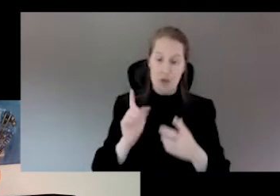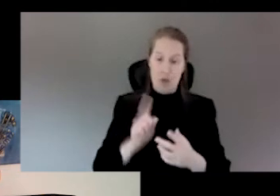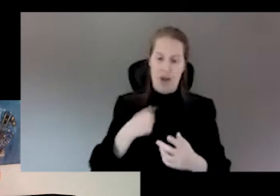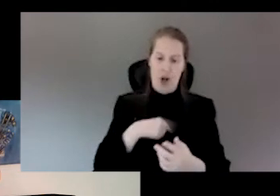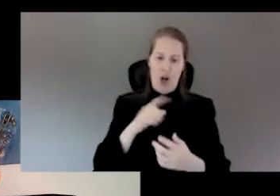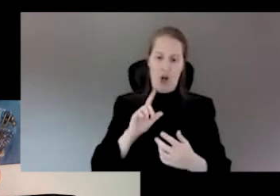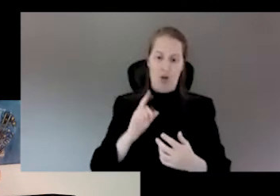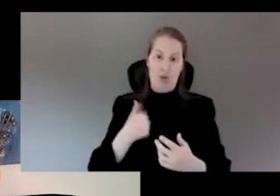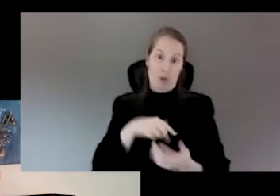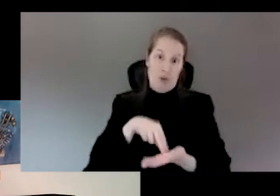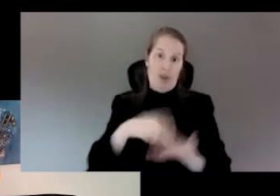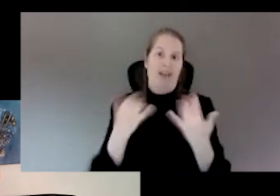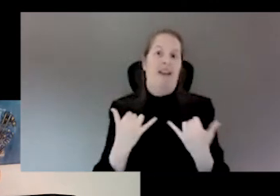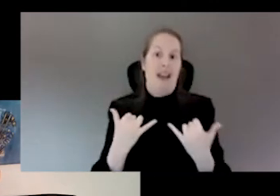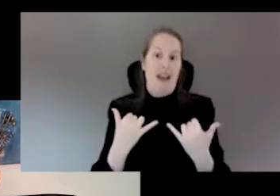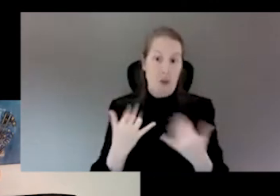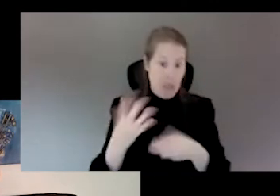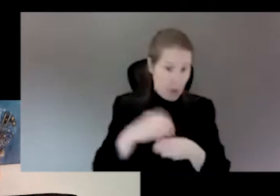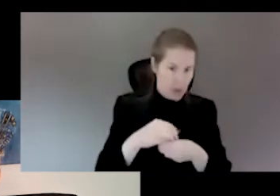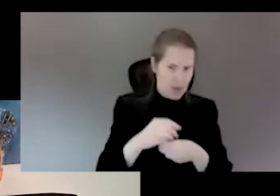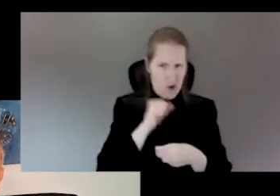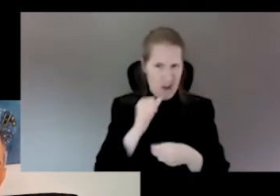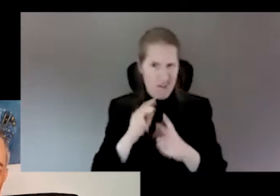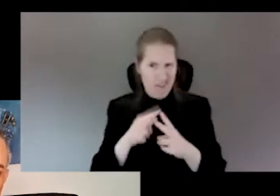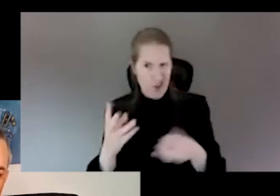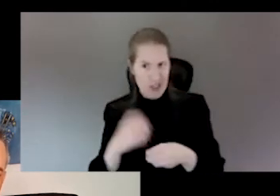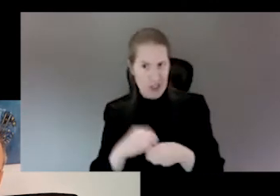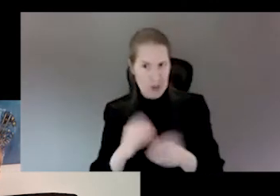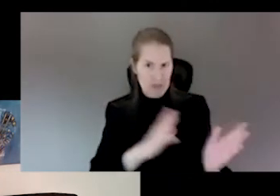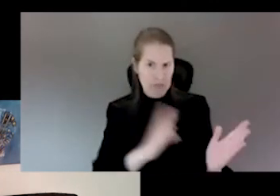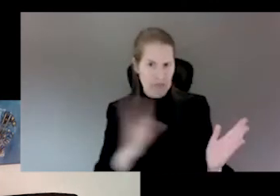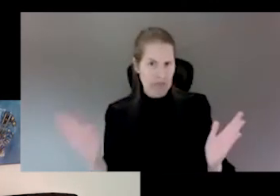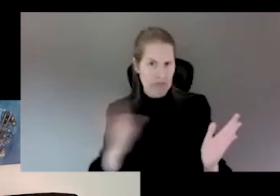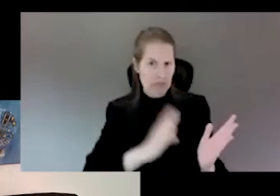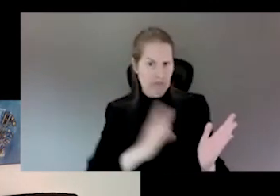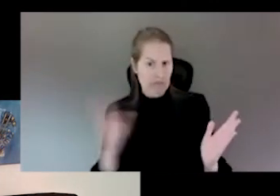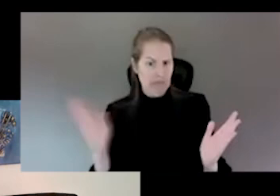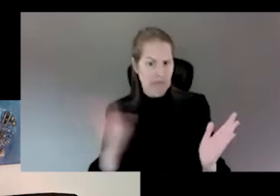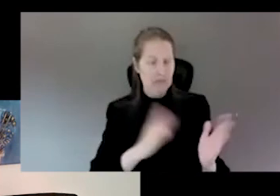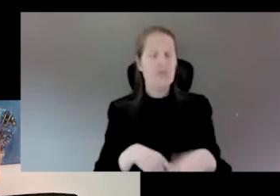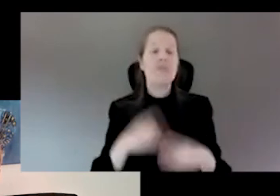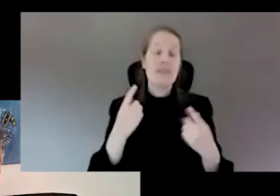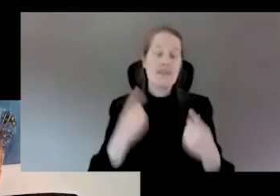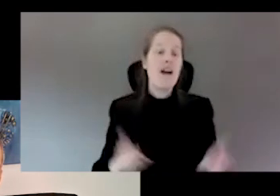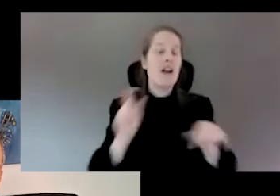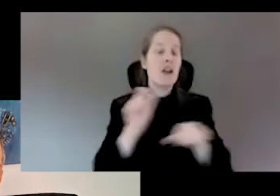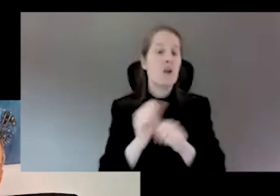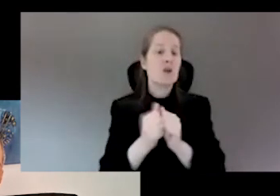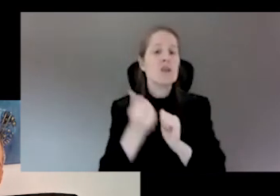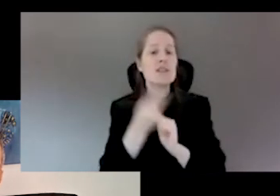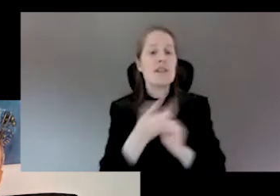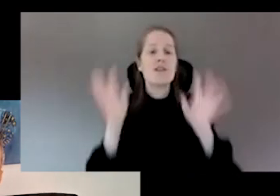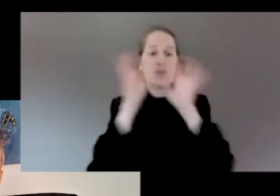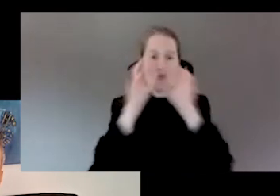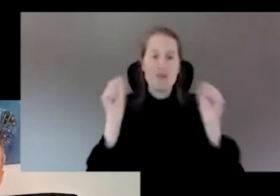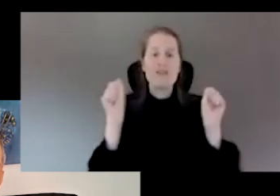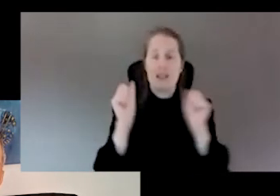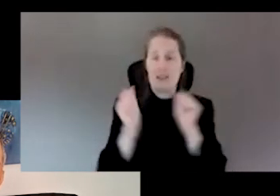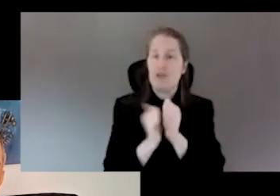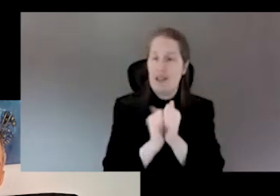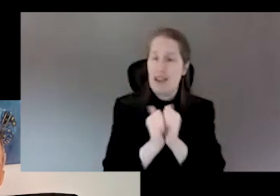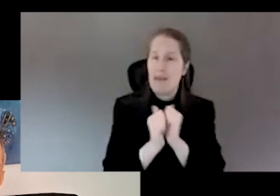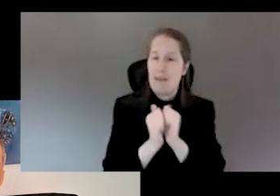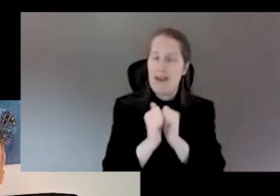how inclusive they are. And then I finally got to work with a couple of different presidential campaigns to talk